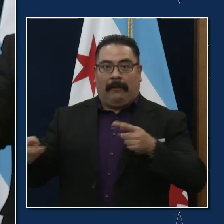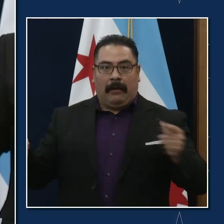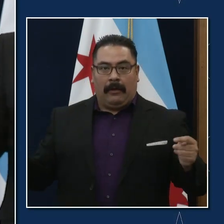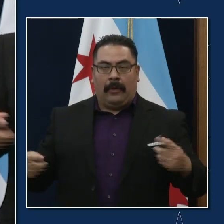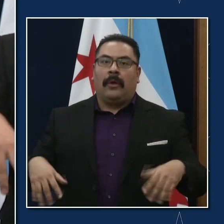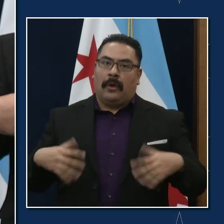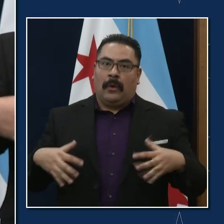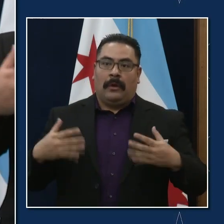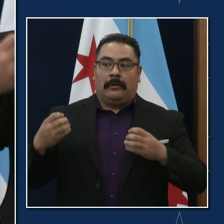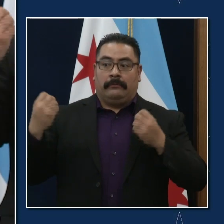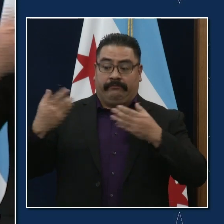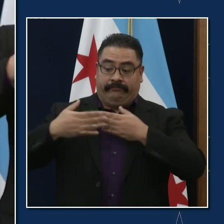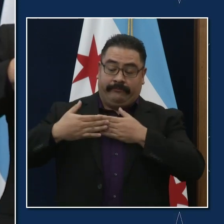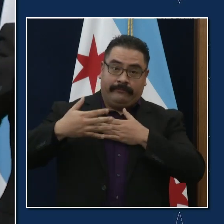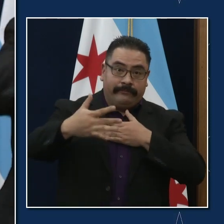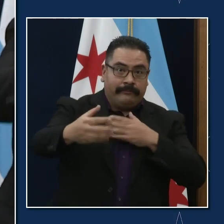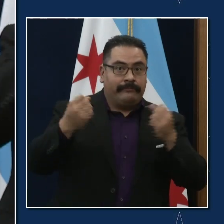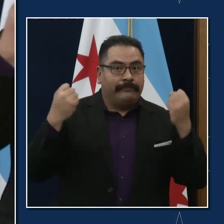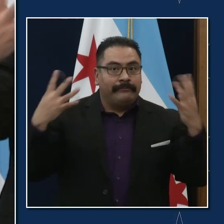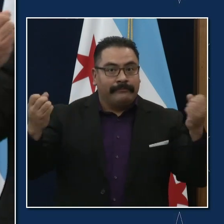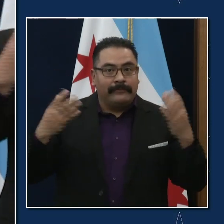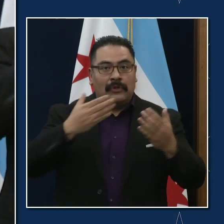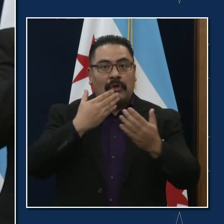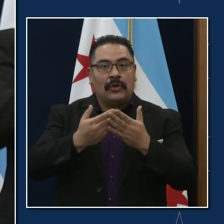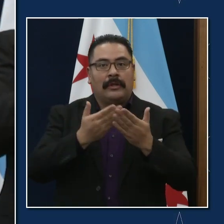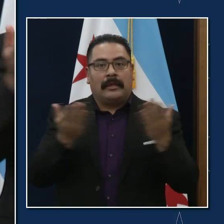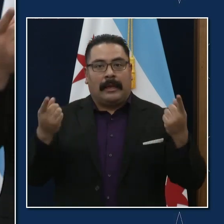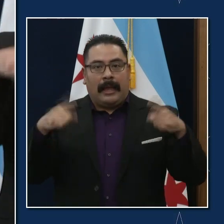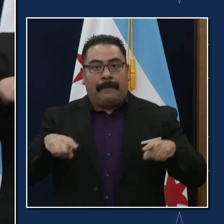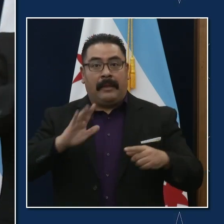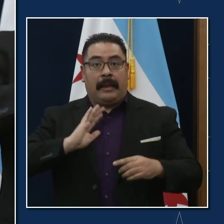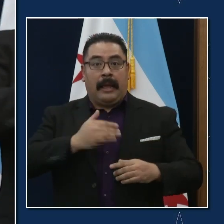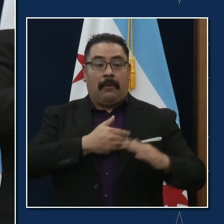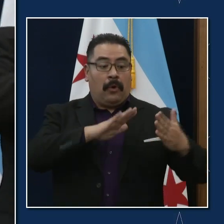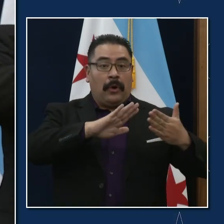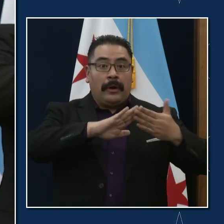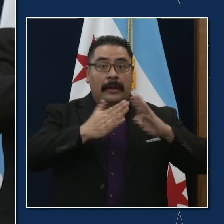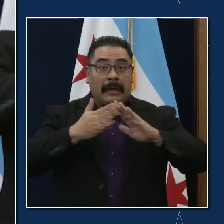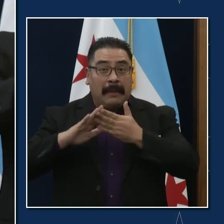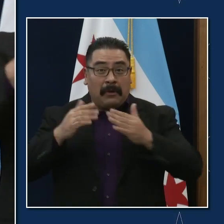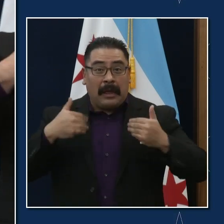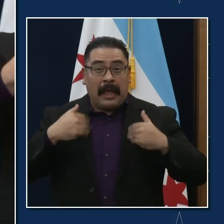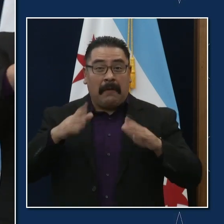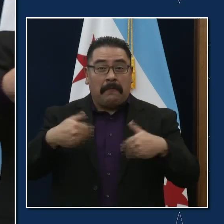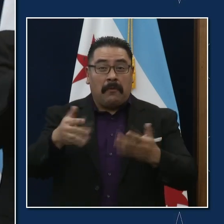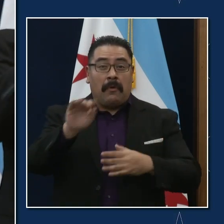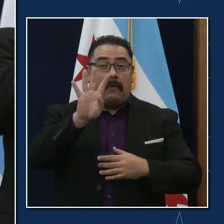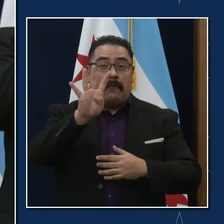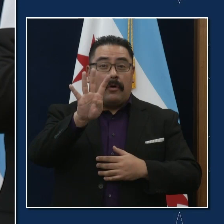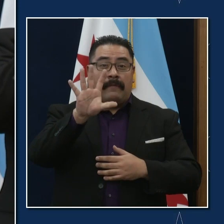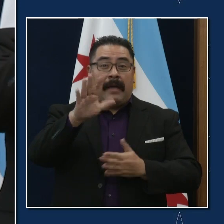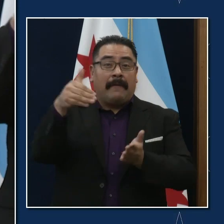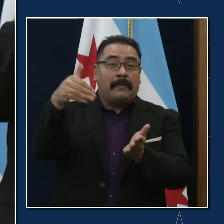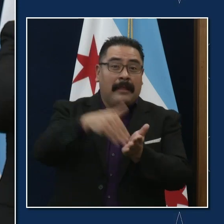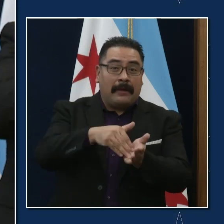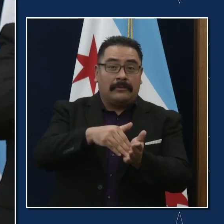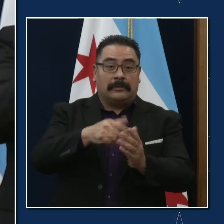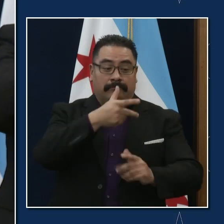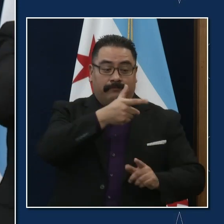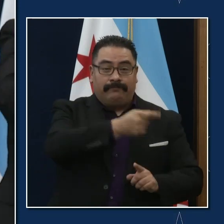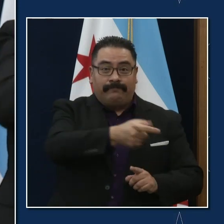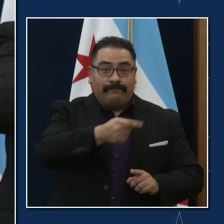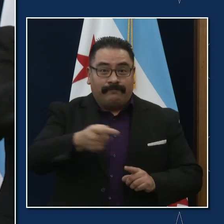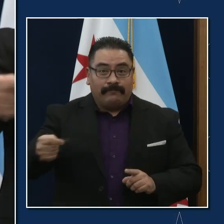lot of good has happened since then. In our own community, we have administered over 45,000 doses of